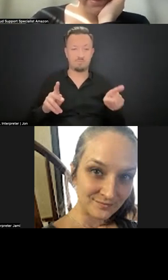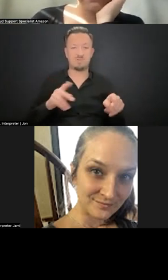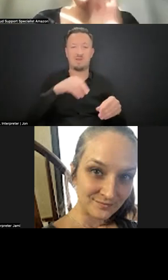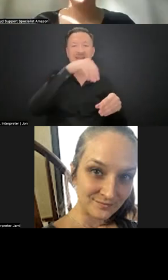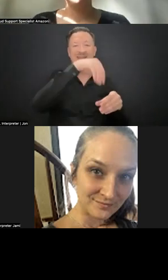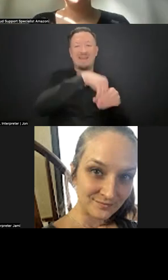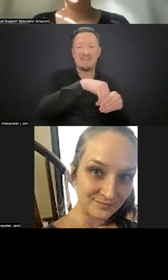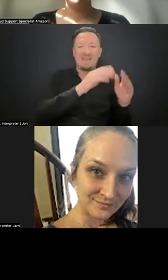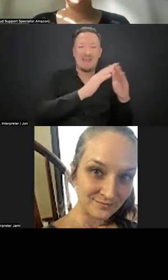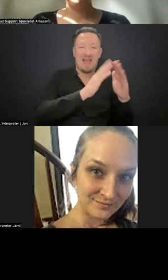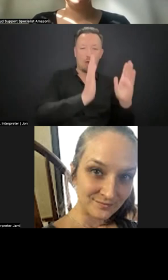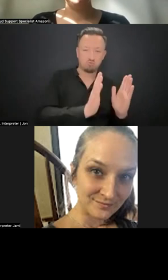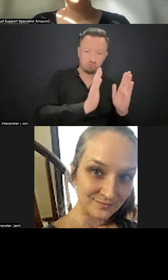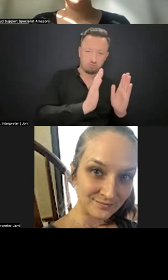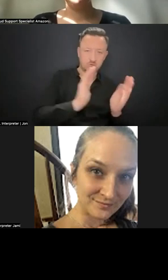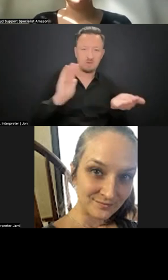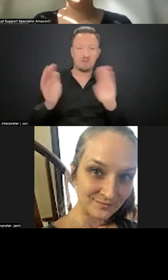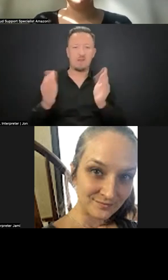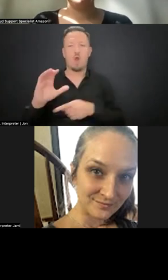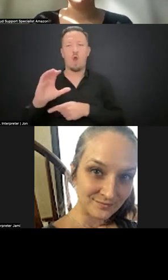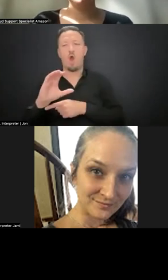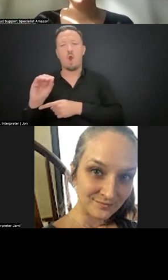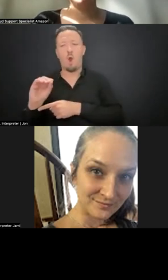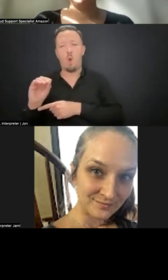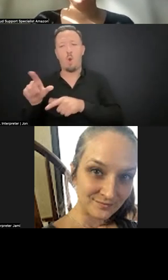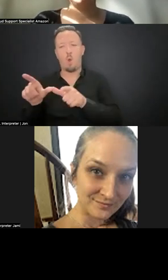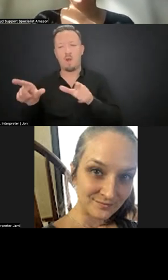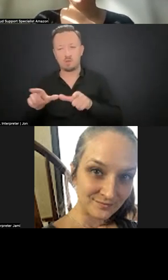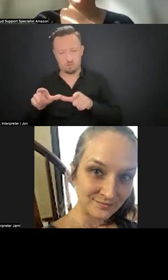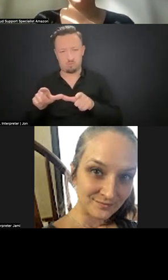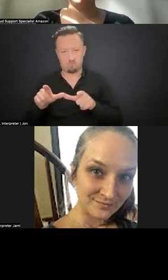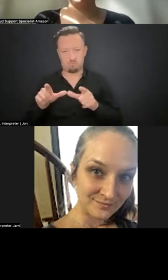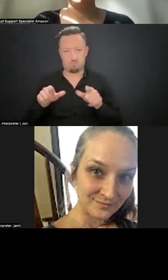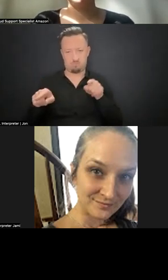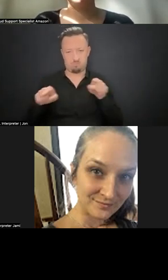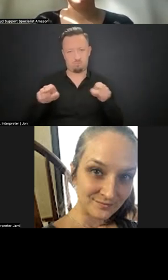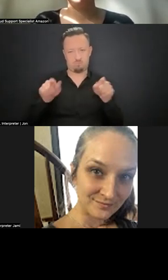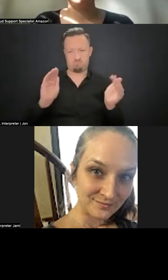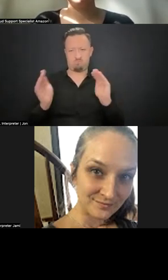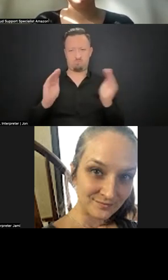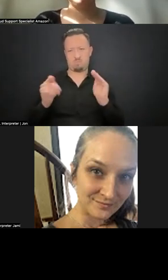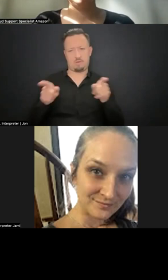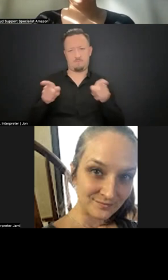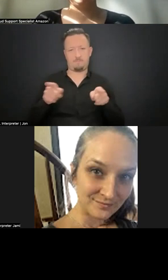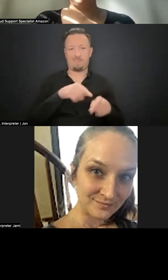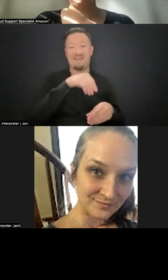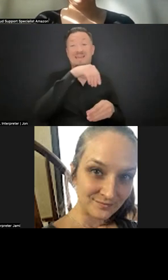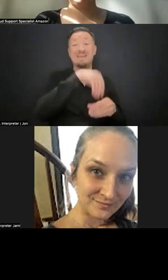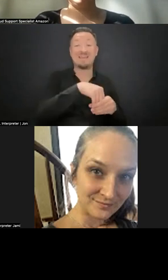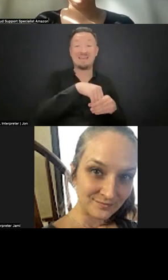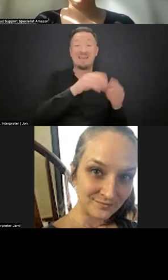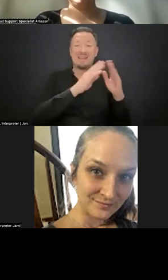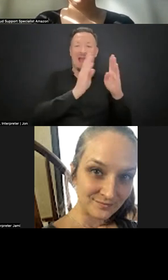in-house or co-location. So in-house, just like the name implies, is you are a